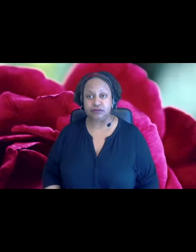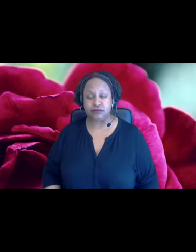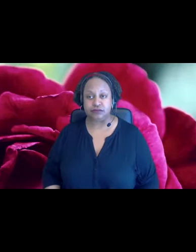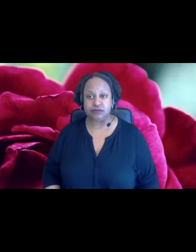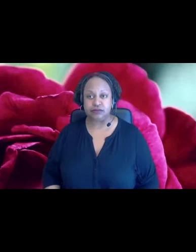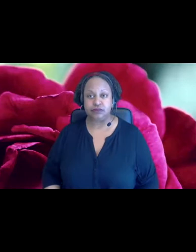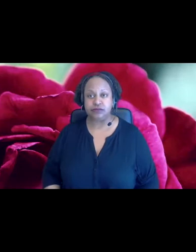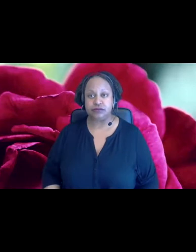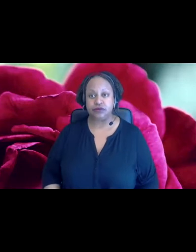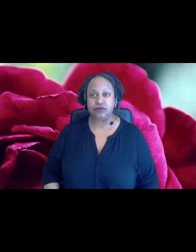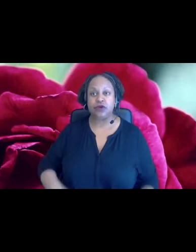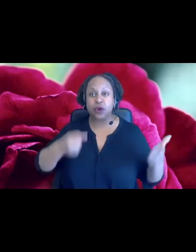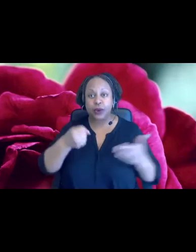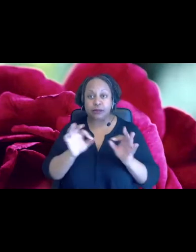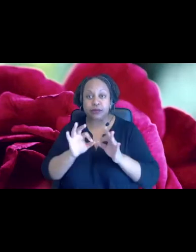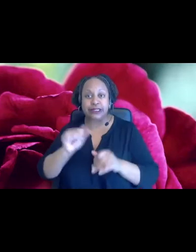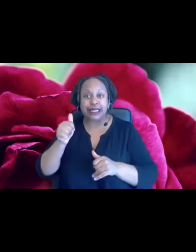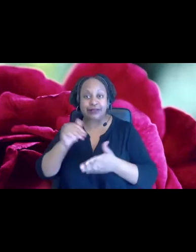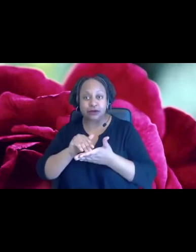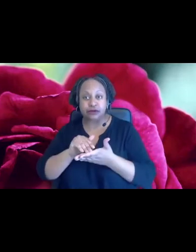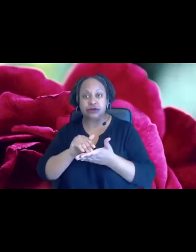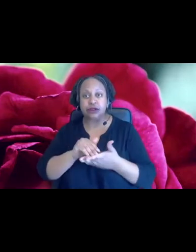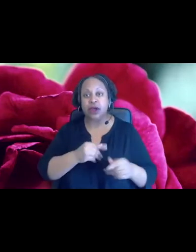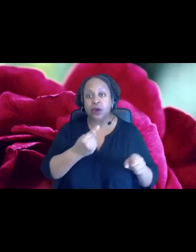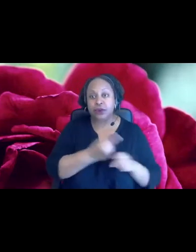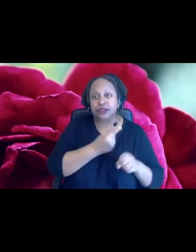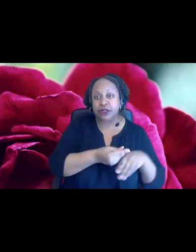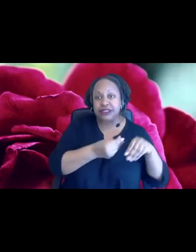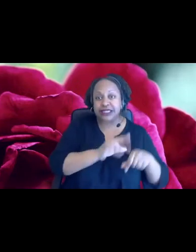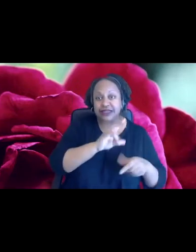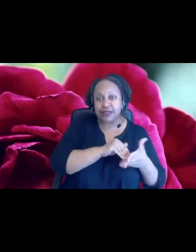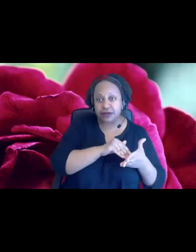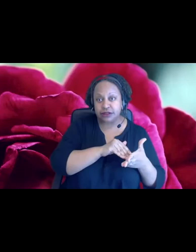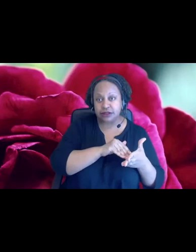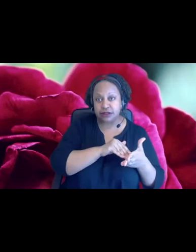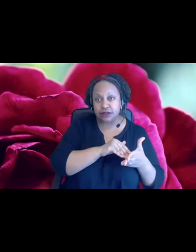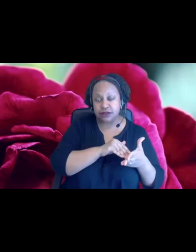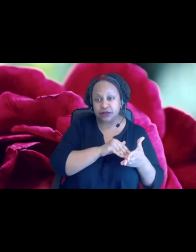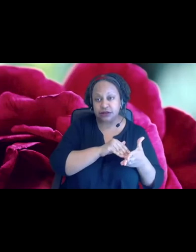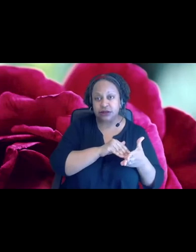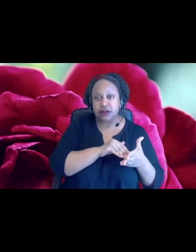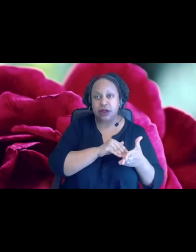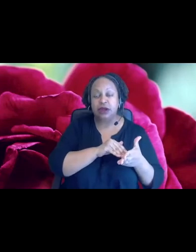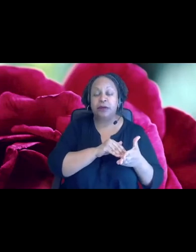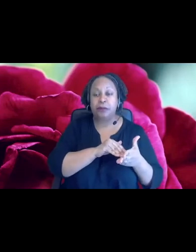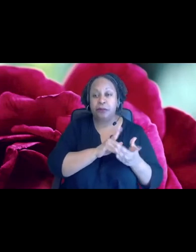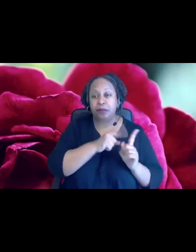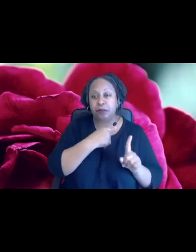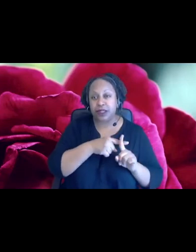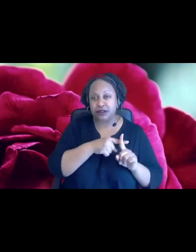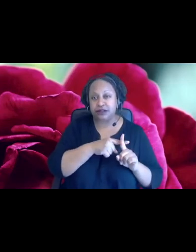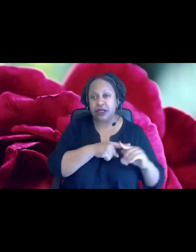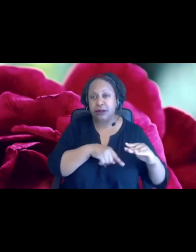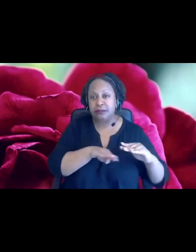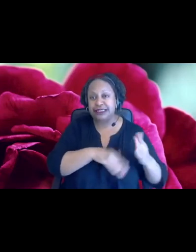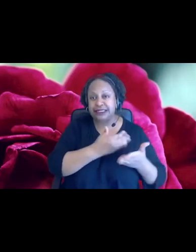grant amount is $10,000, you have reasonable expenses of $7,000, you have this additional basic